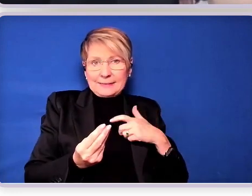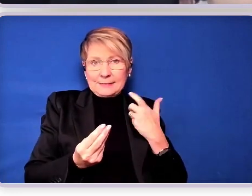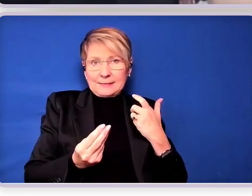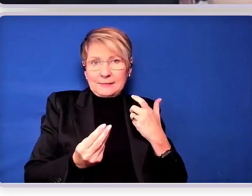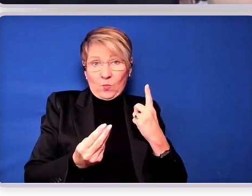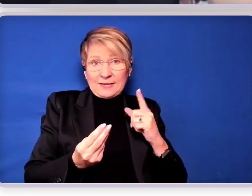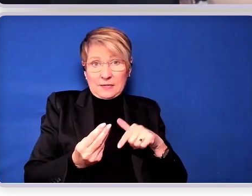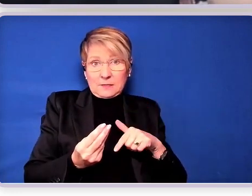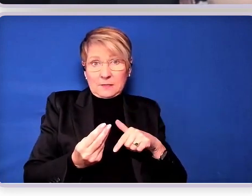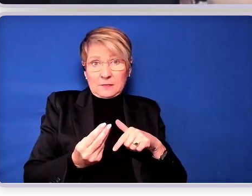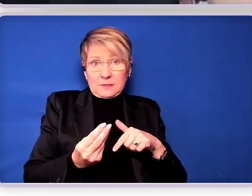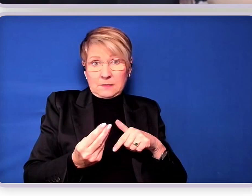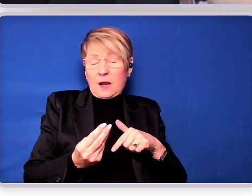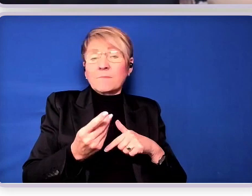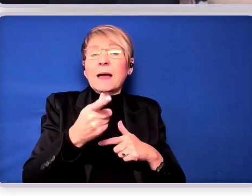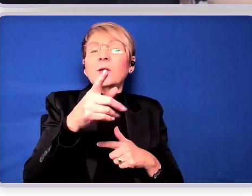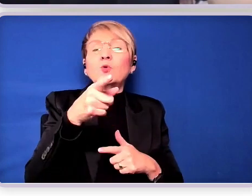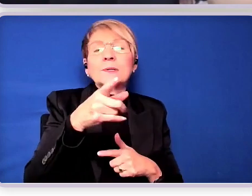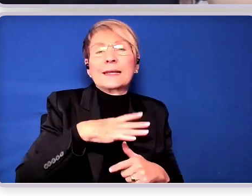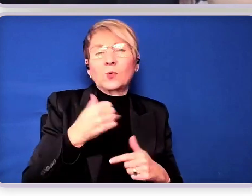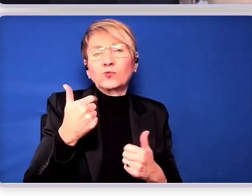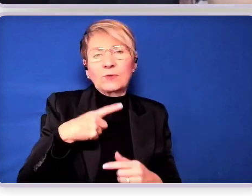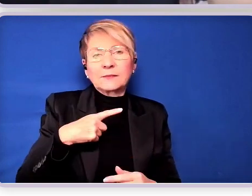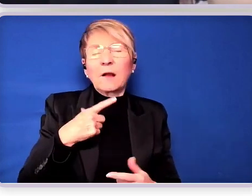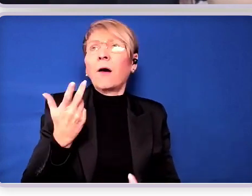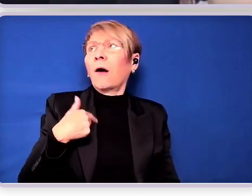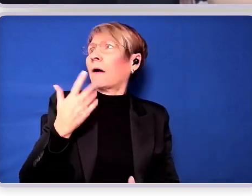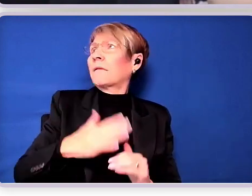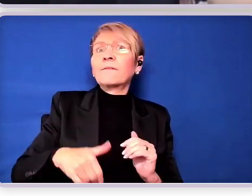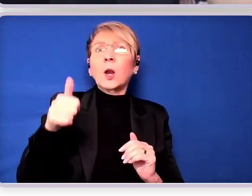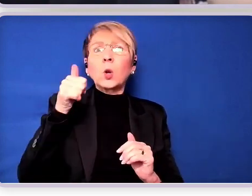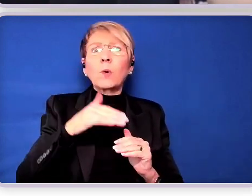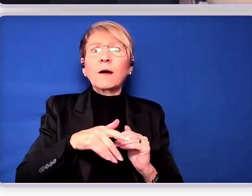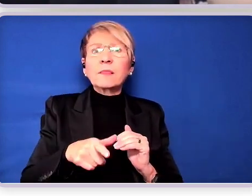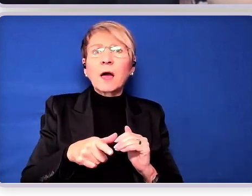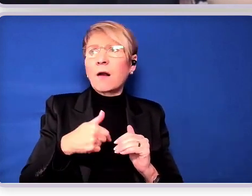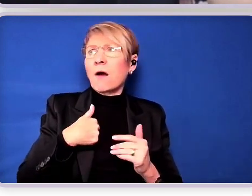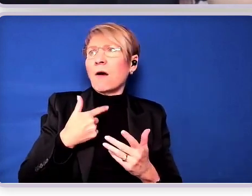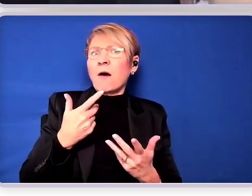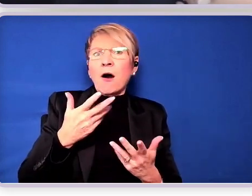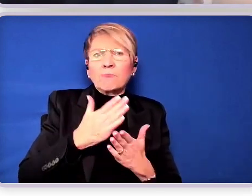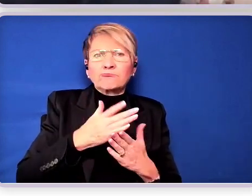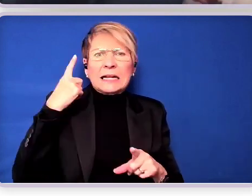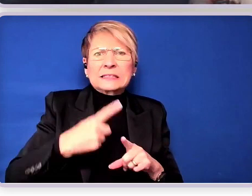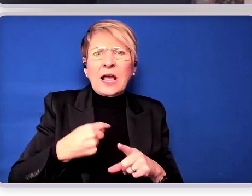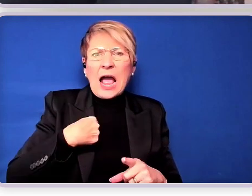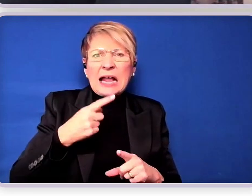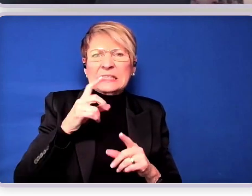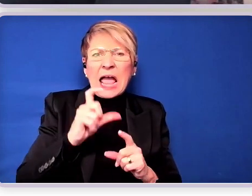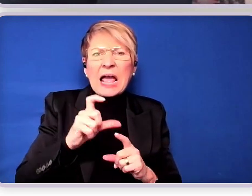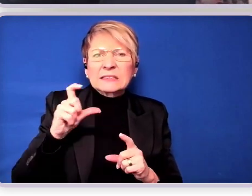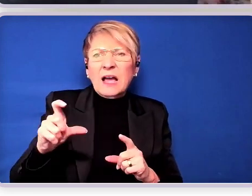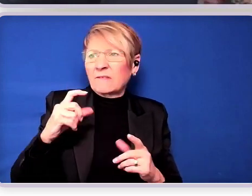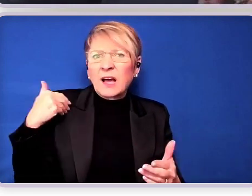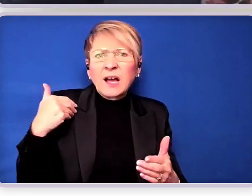just never heard of discrimination legislation, maybe you were very sick with cancer for a long time and just were